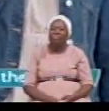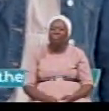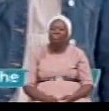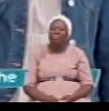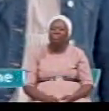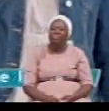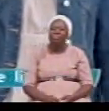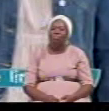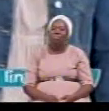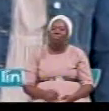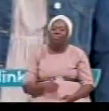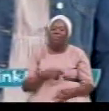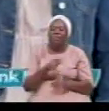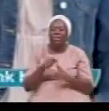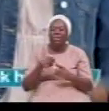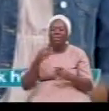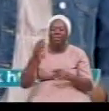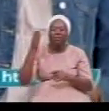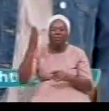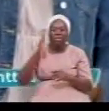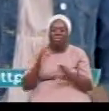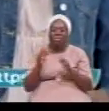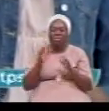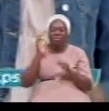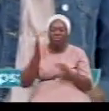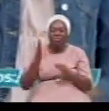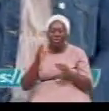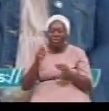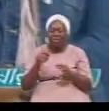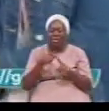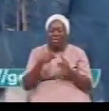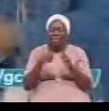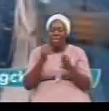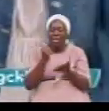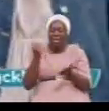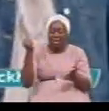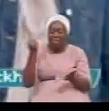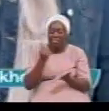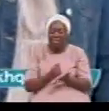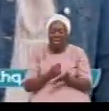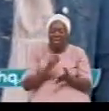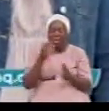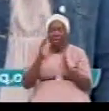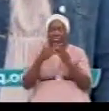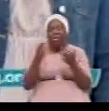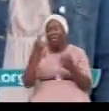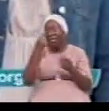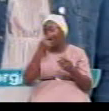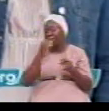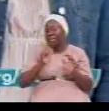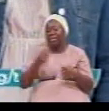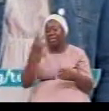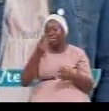As the pastor was preaching, when he said amen, I opened my eyes and I could see clearly.